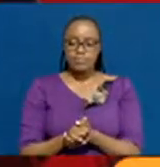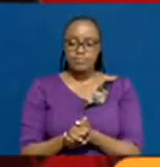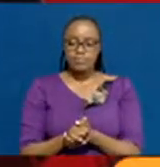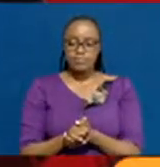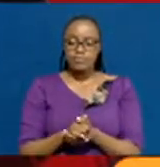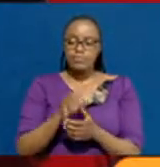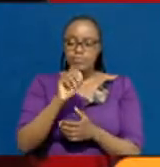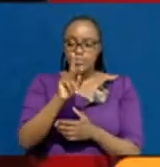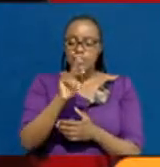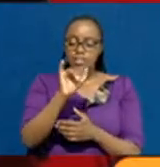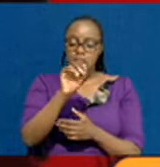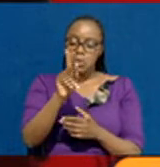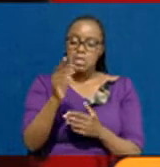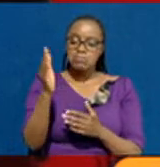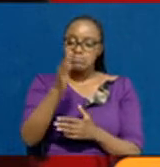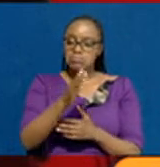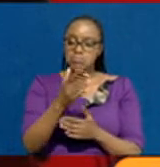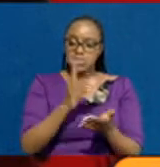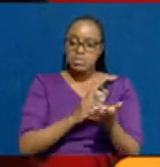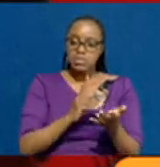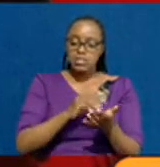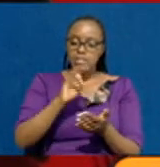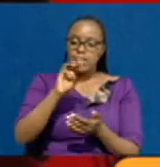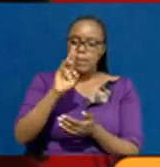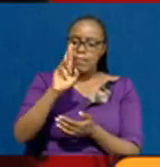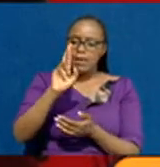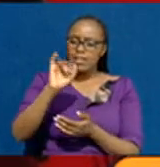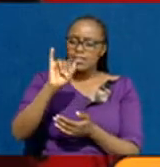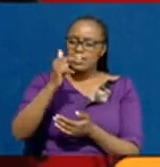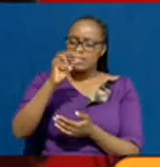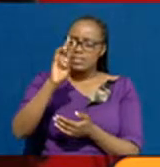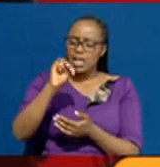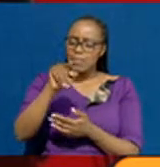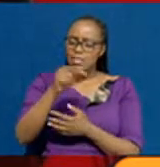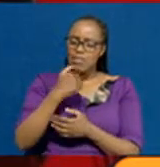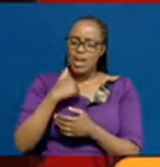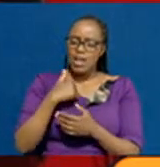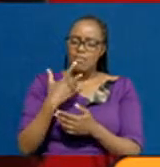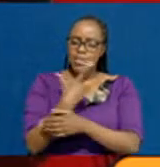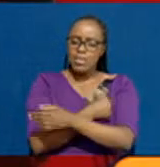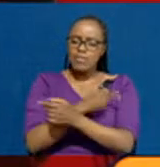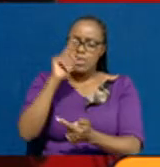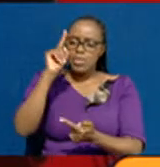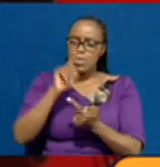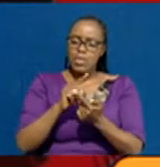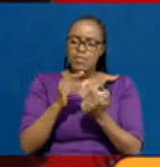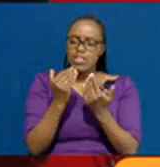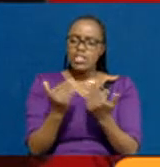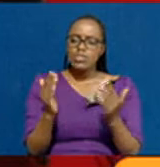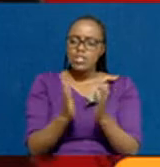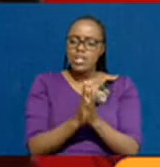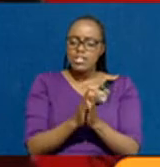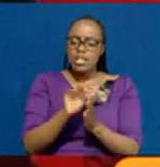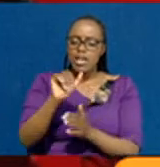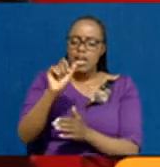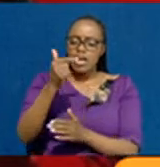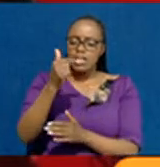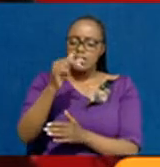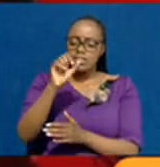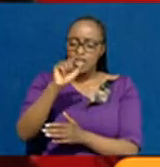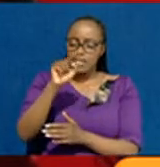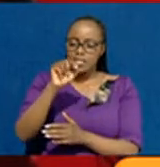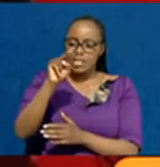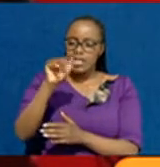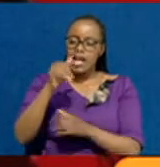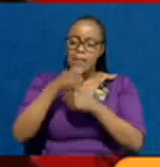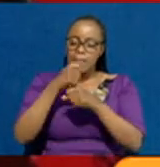are necessary? Yes. Okay. Dr. Maritim, there's an issue about vaccine that is reducing the lifespan of children and AstraZeneca causing blood clots.